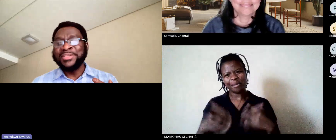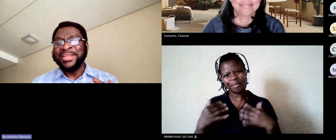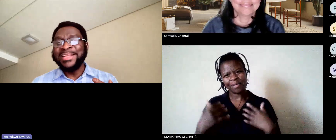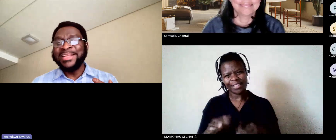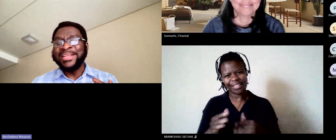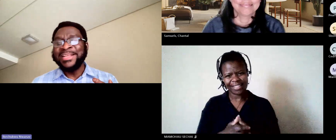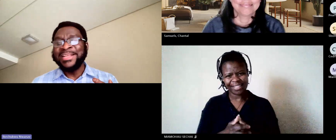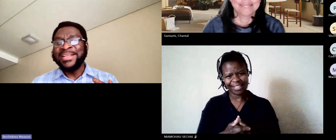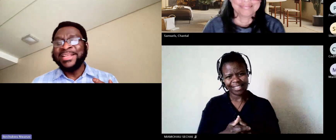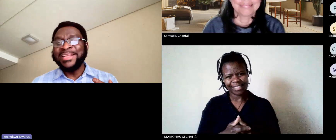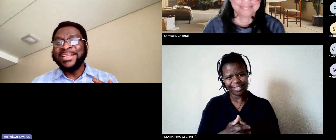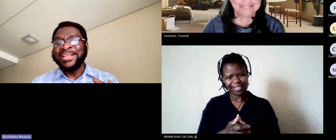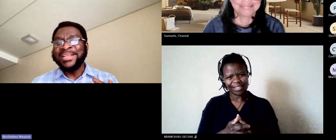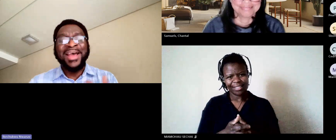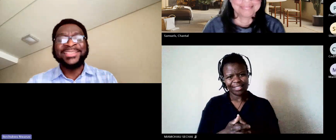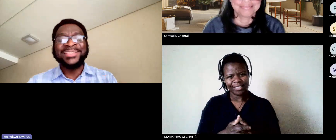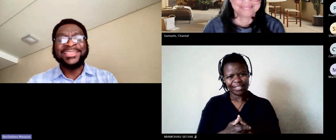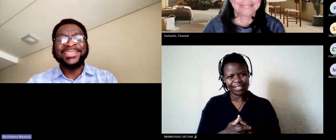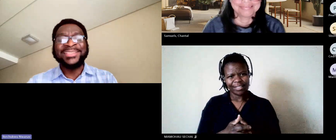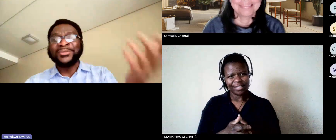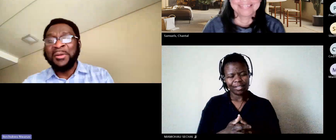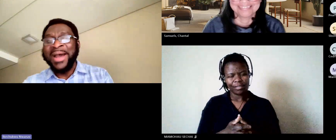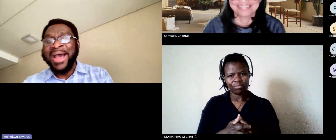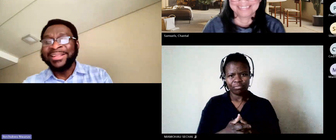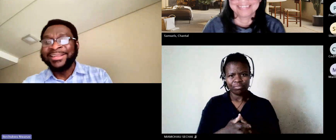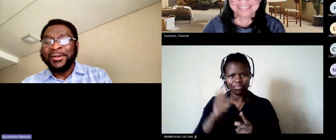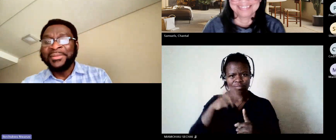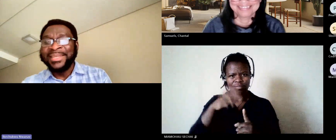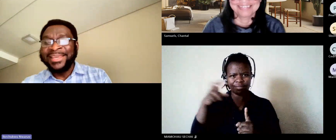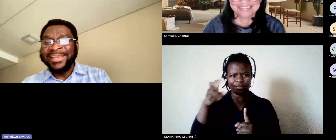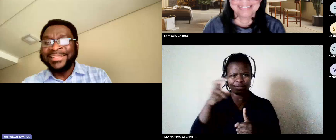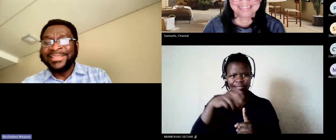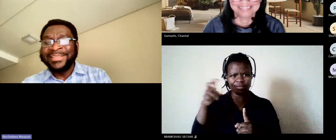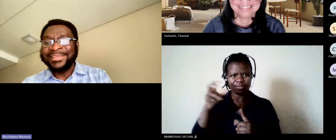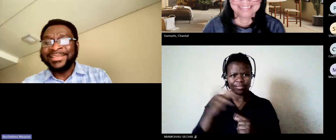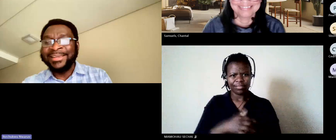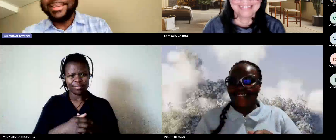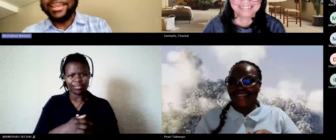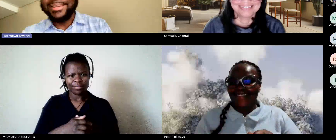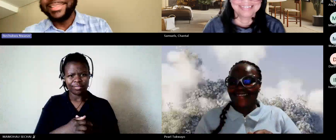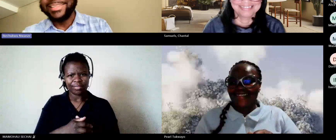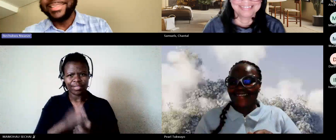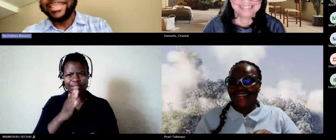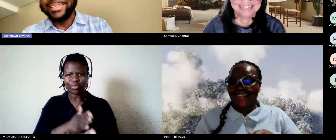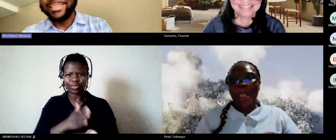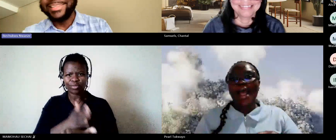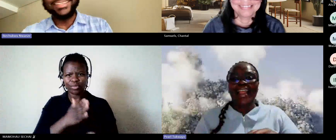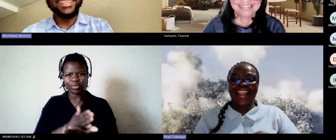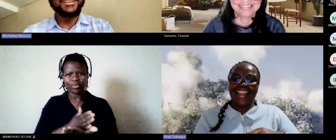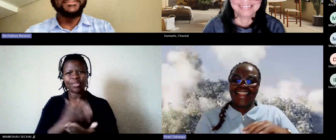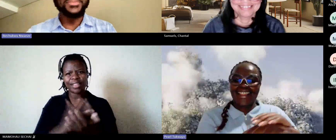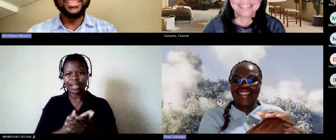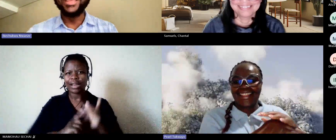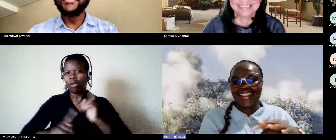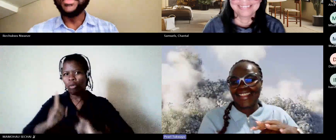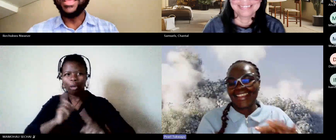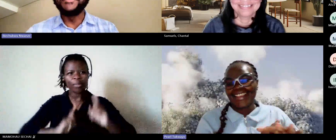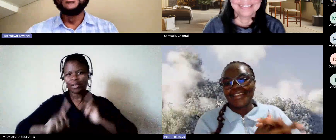of my students who did not ask any questions out to come and communicate. Sandra.